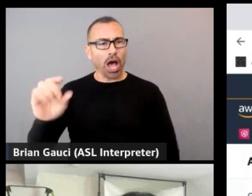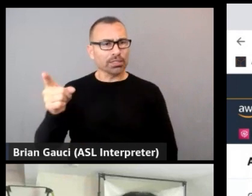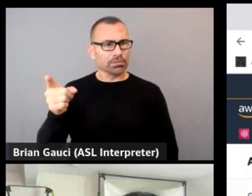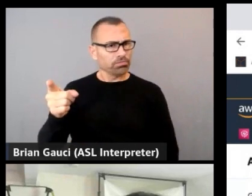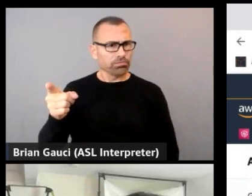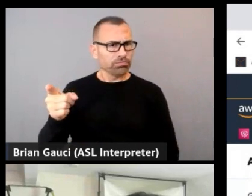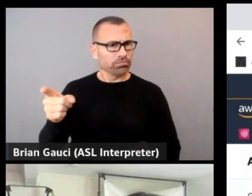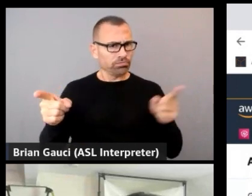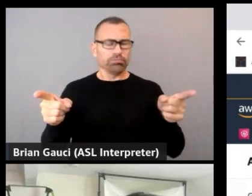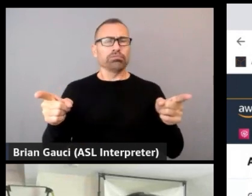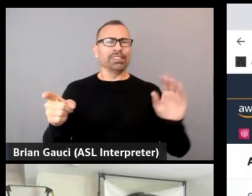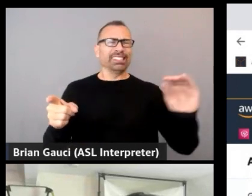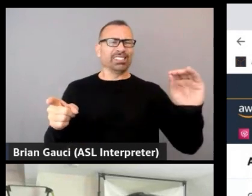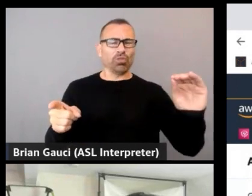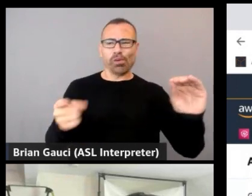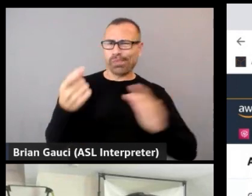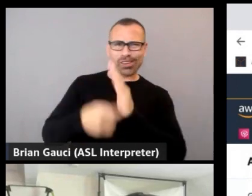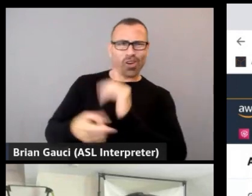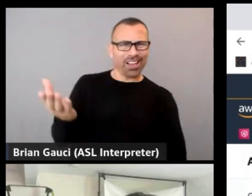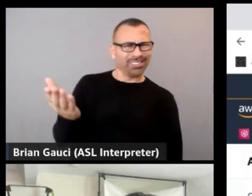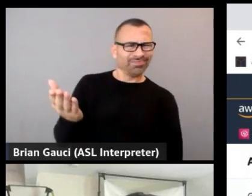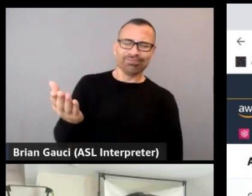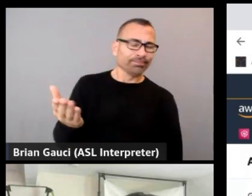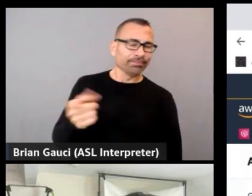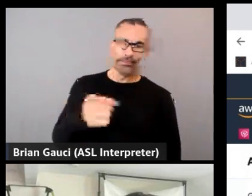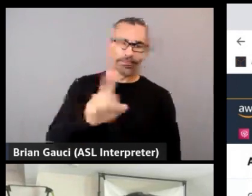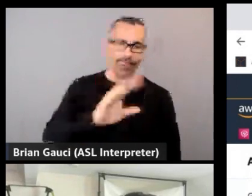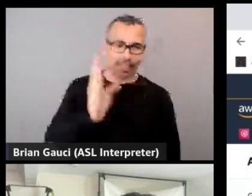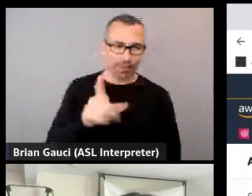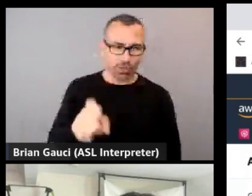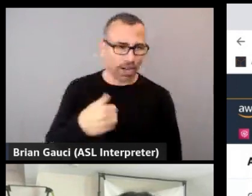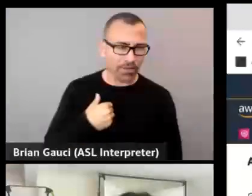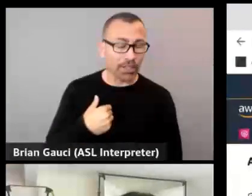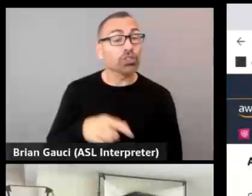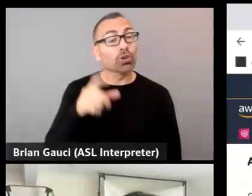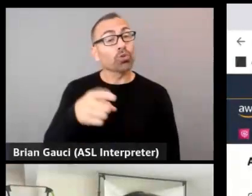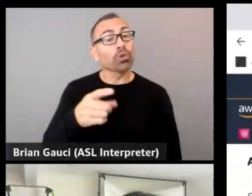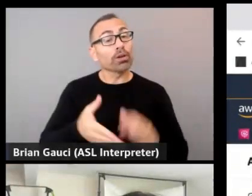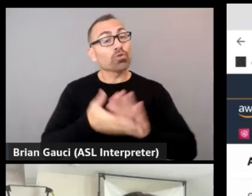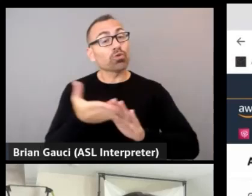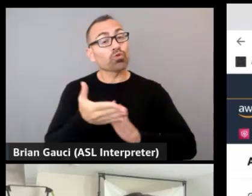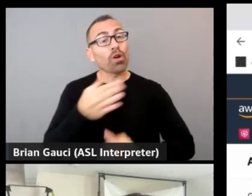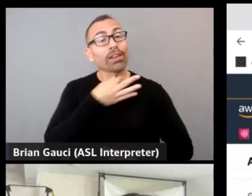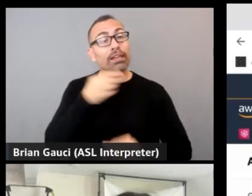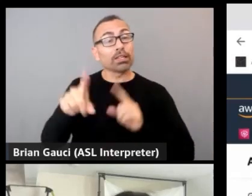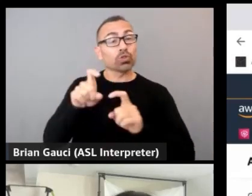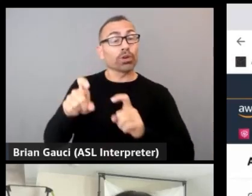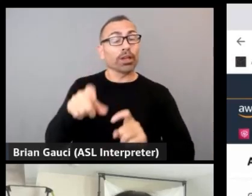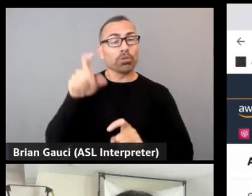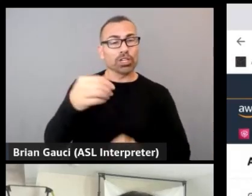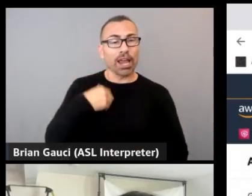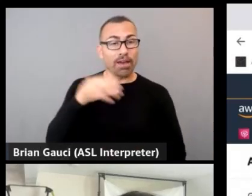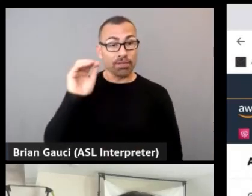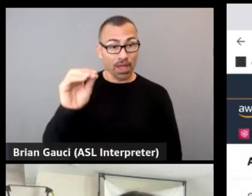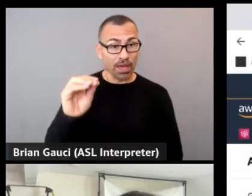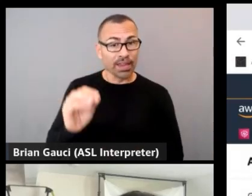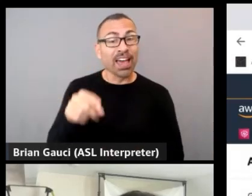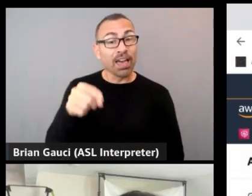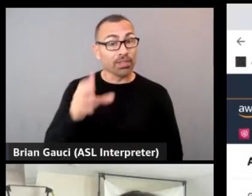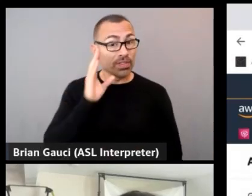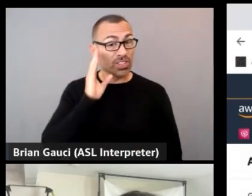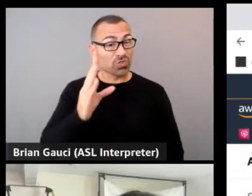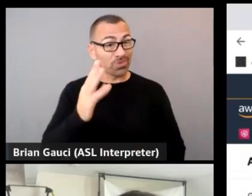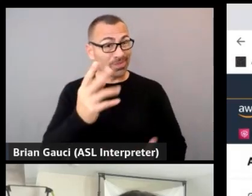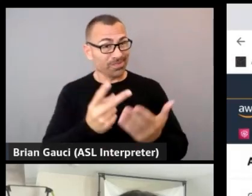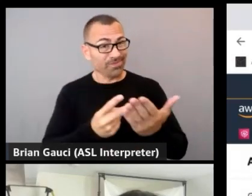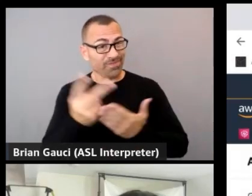example. And so we run this query and we say, okay, there should be none of them. And in this case, this is actually going to fail when we run it. And so I can show you